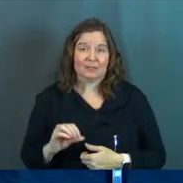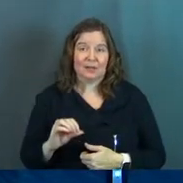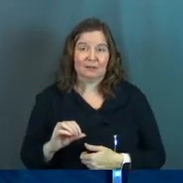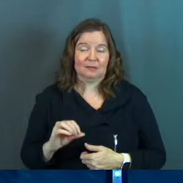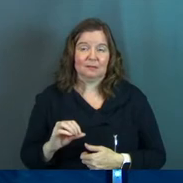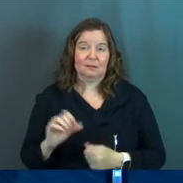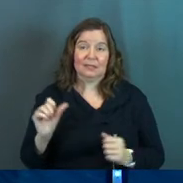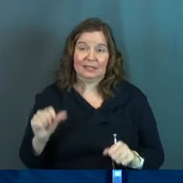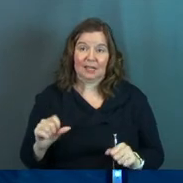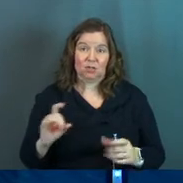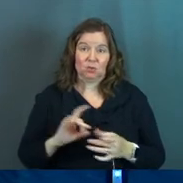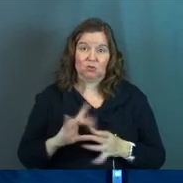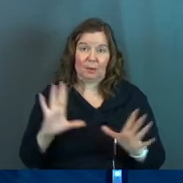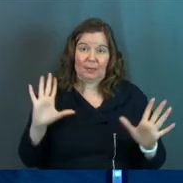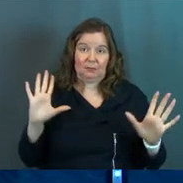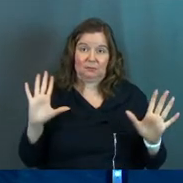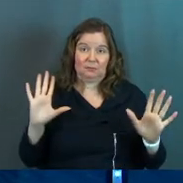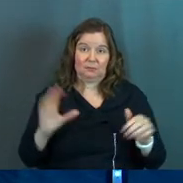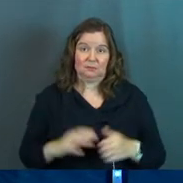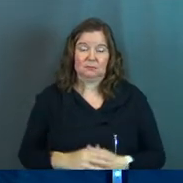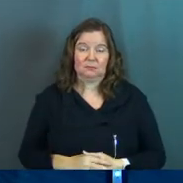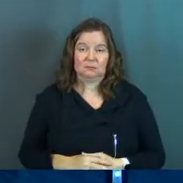95% of it, can you drop it?